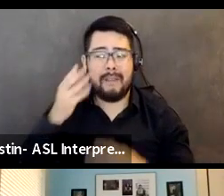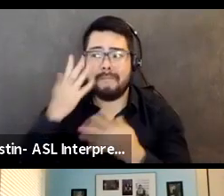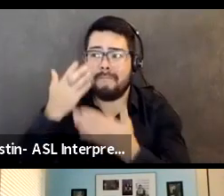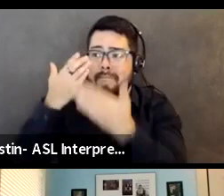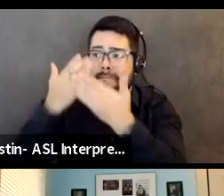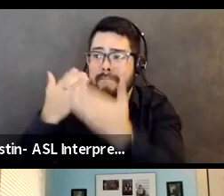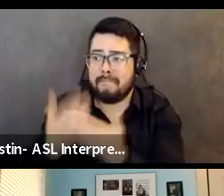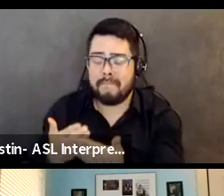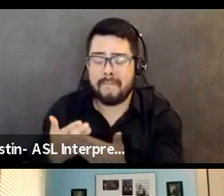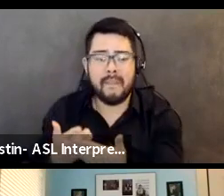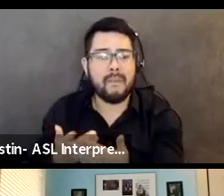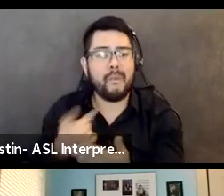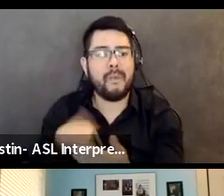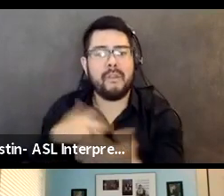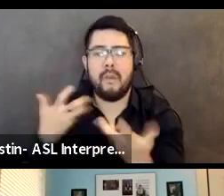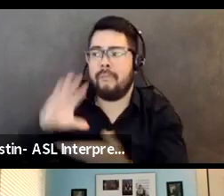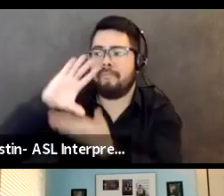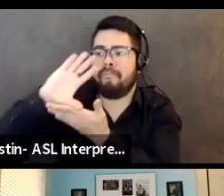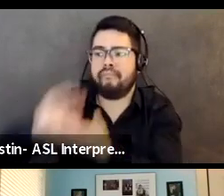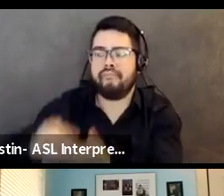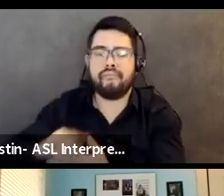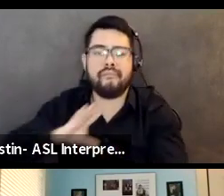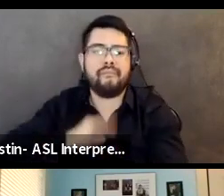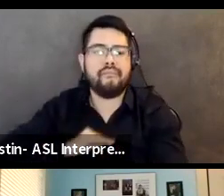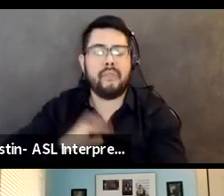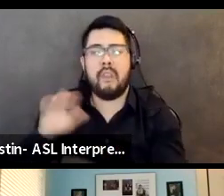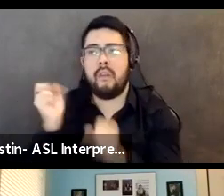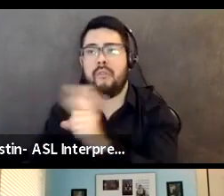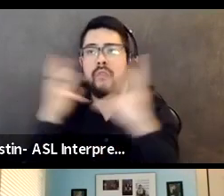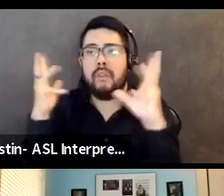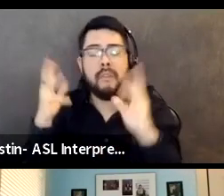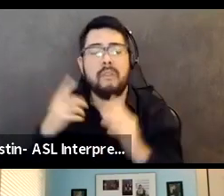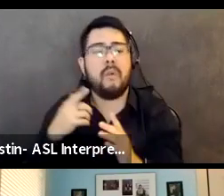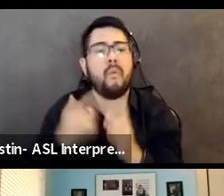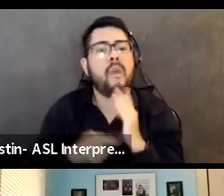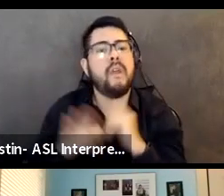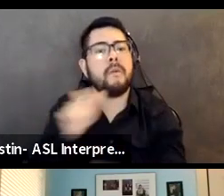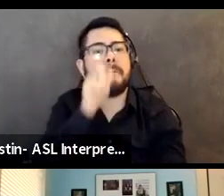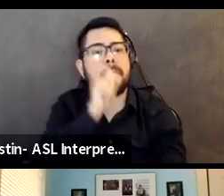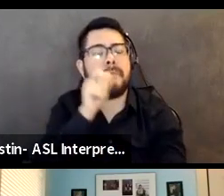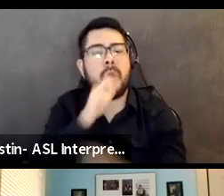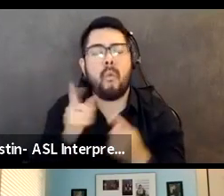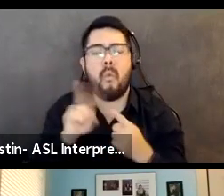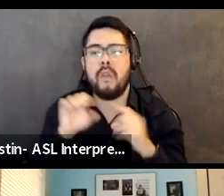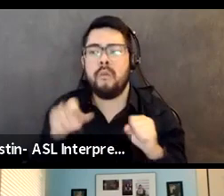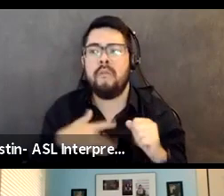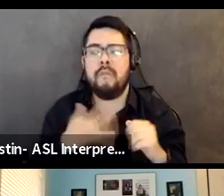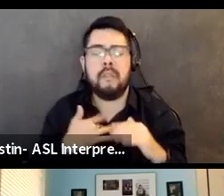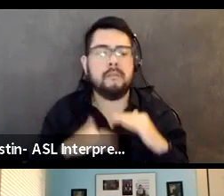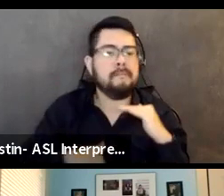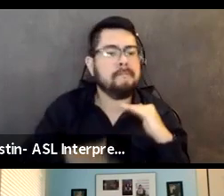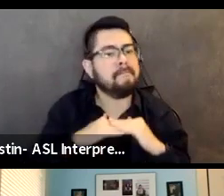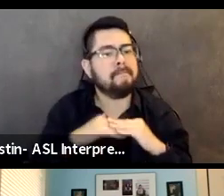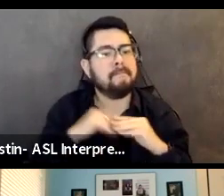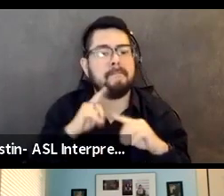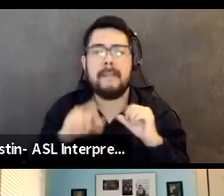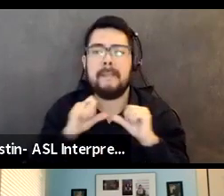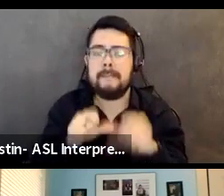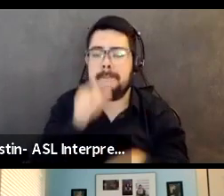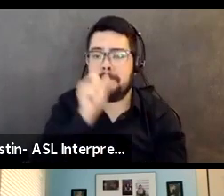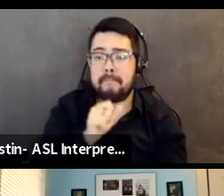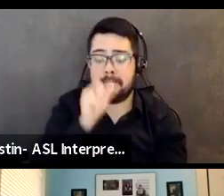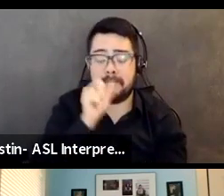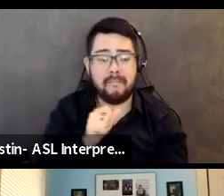than extinguishing their freedom dreams what is the threshold what more do you need to see to know that reforms are not